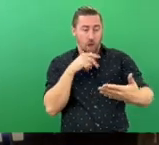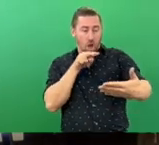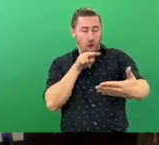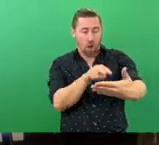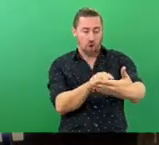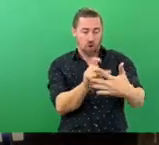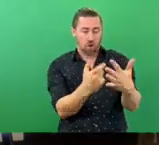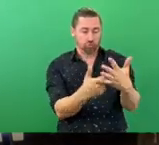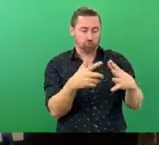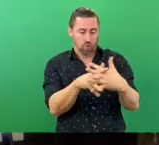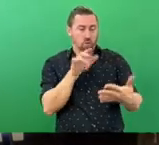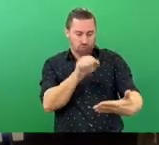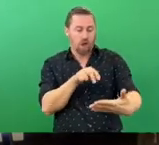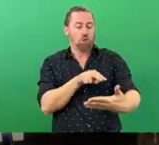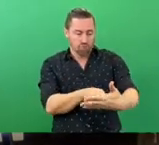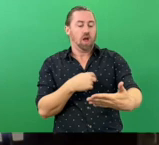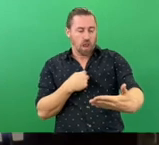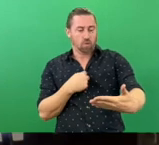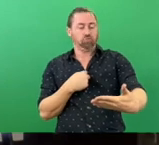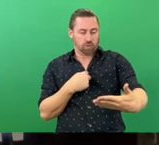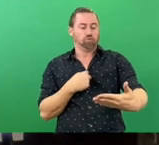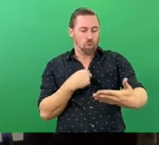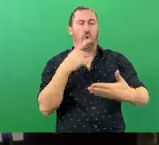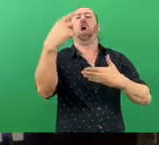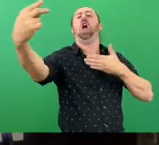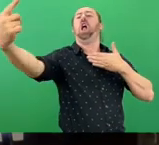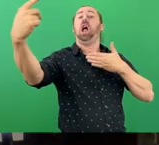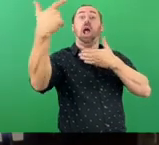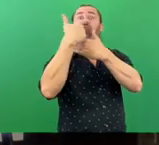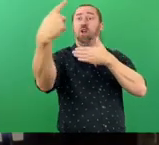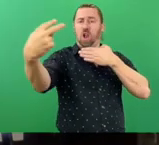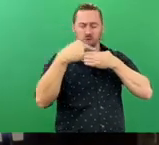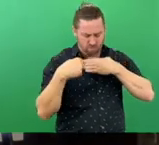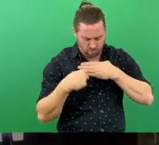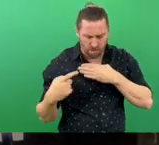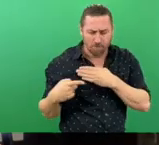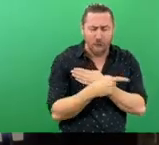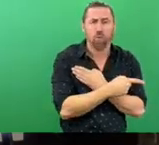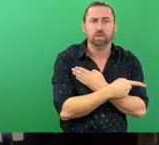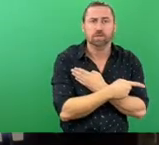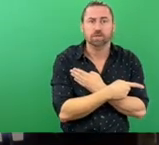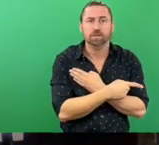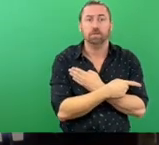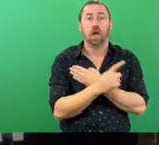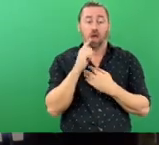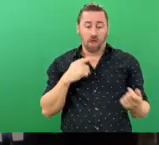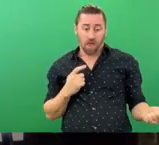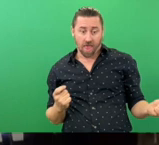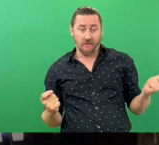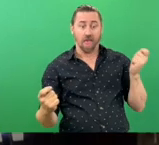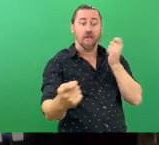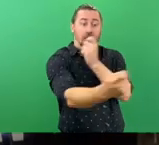so it looks correct to me now, all y'all who are looking at it in the camera can see that it looks backwards, right? If I flip it